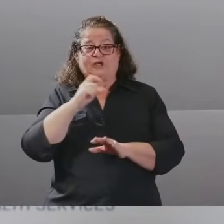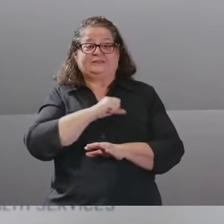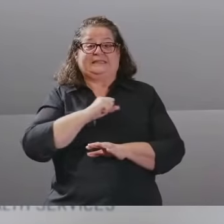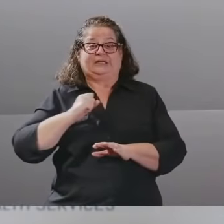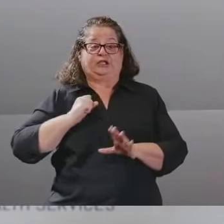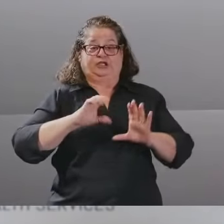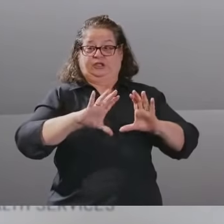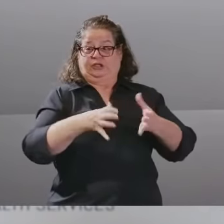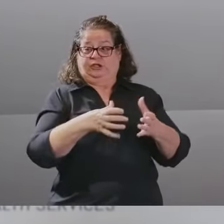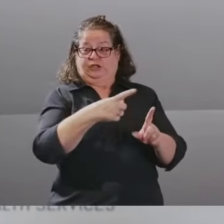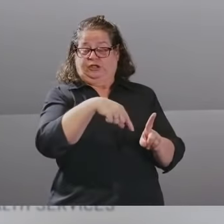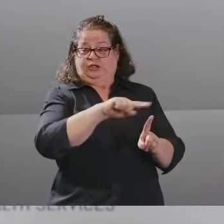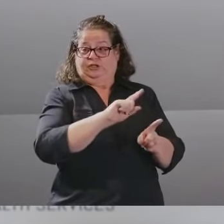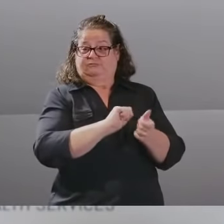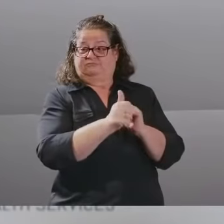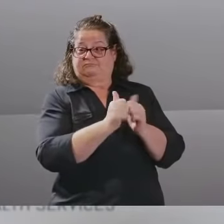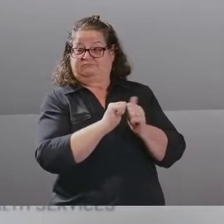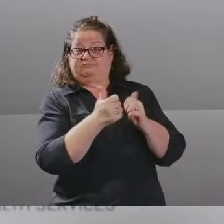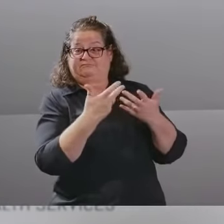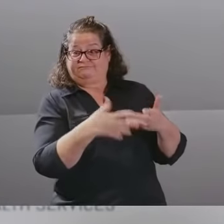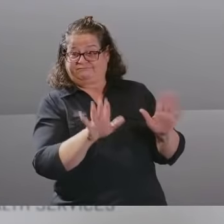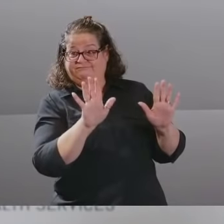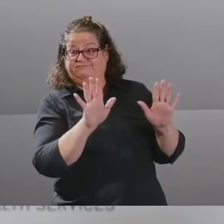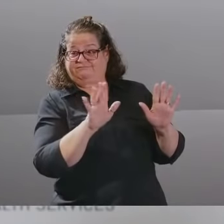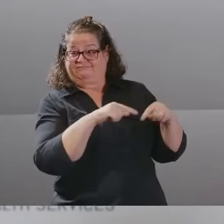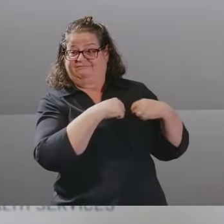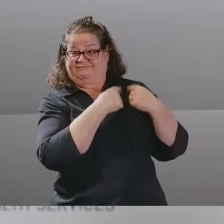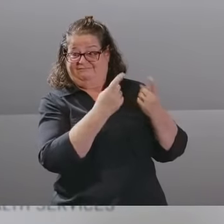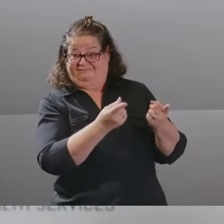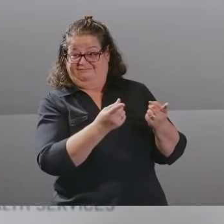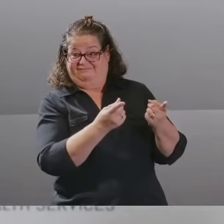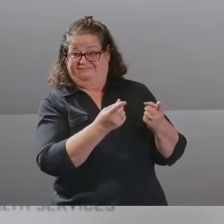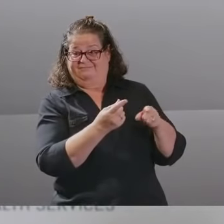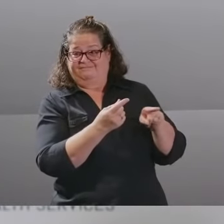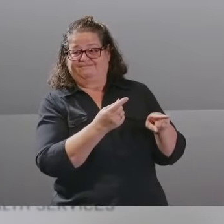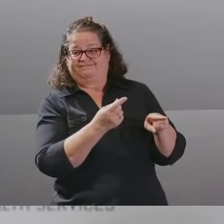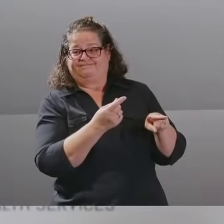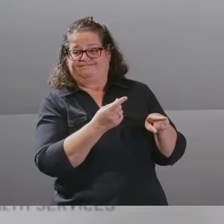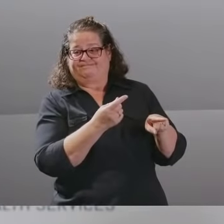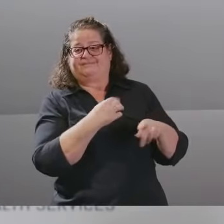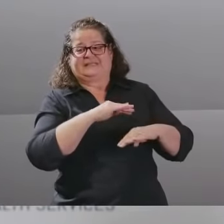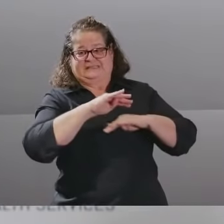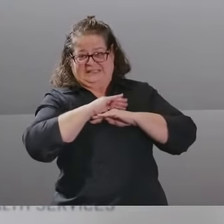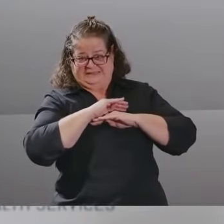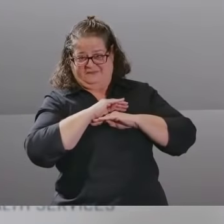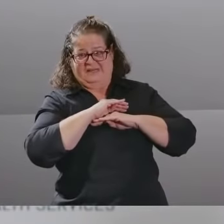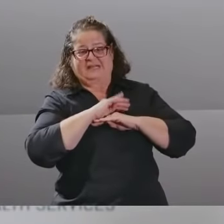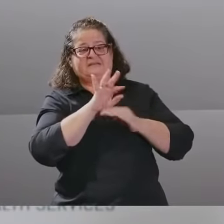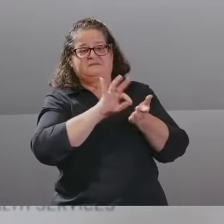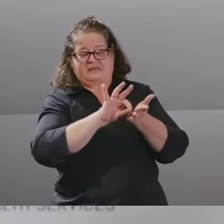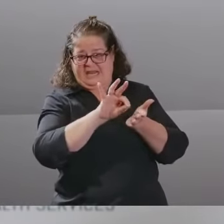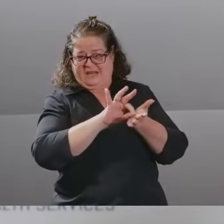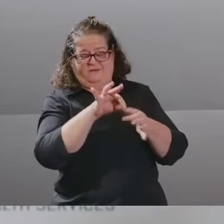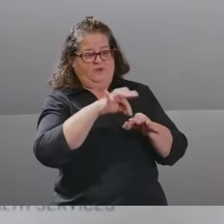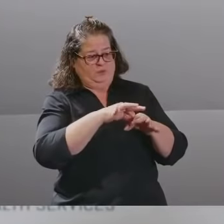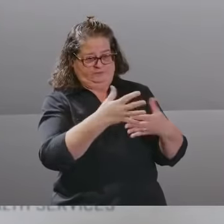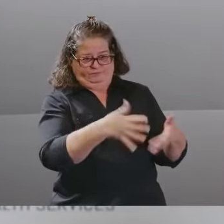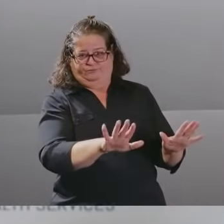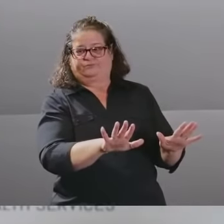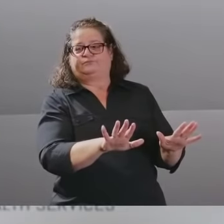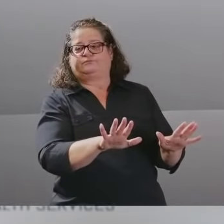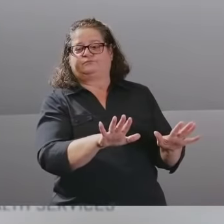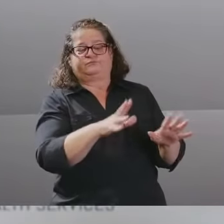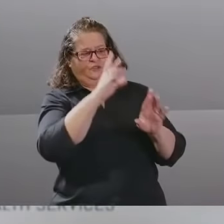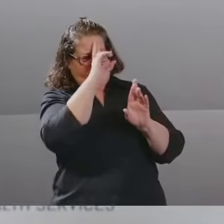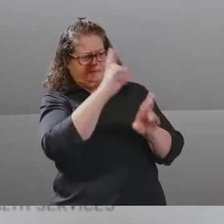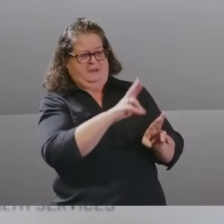the sitting senator was satisfied with the vote count, saw no legal irregularity